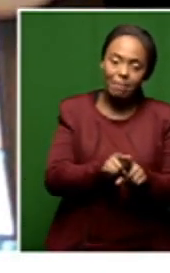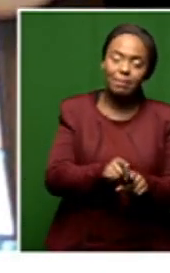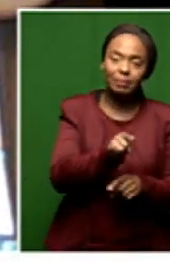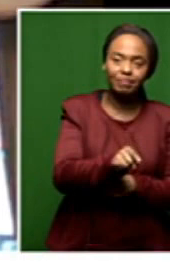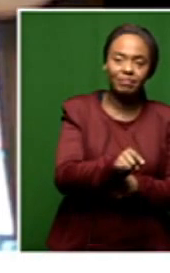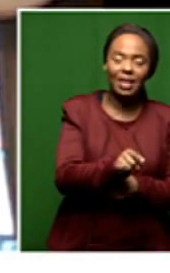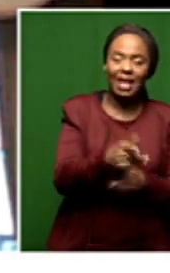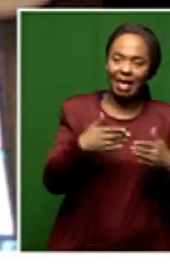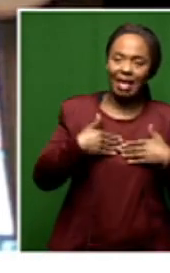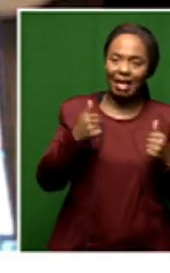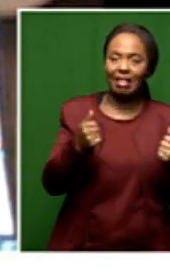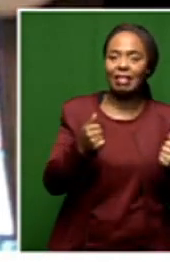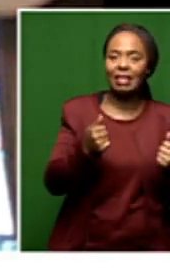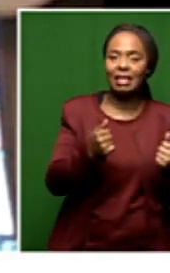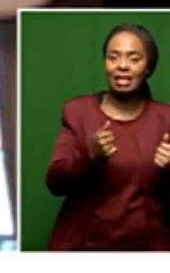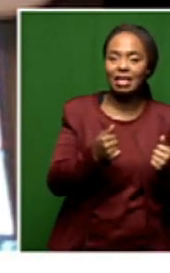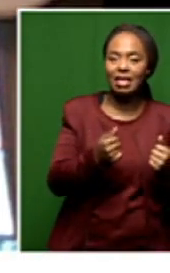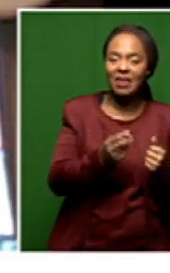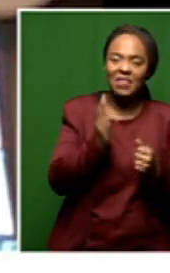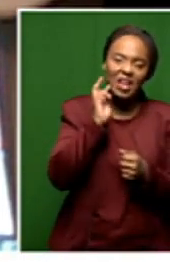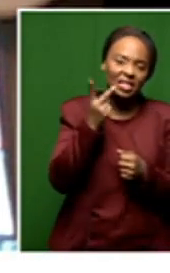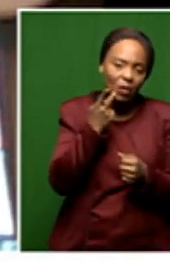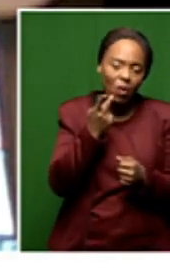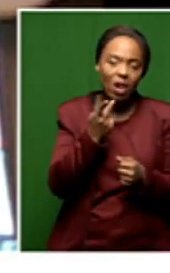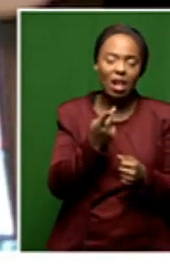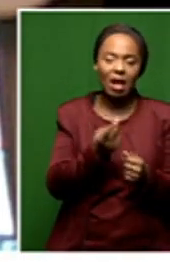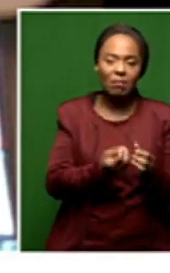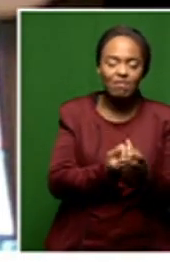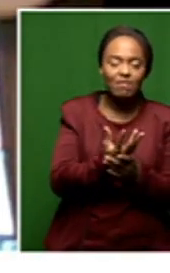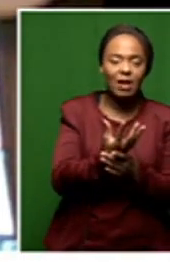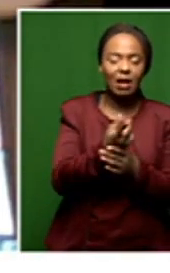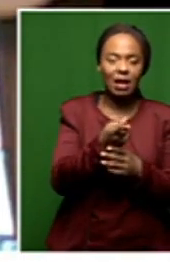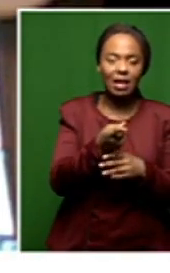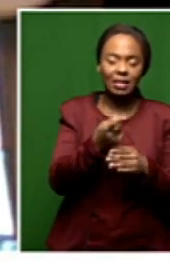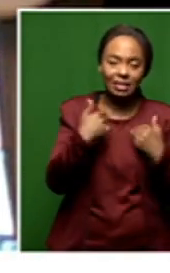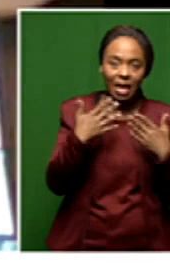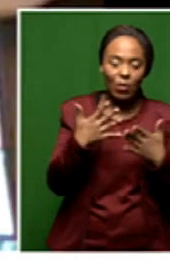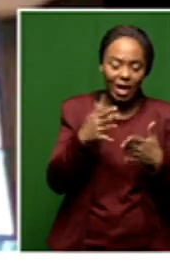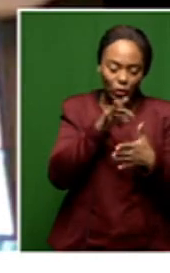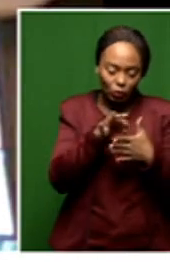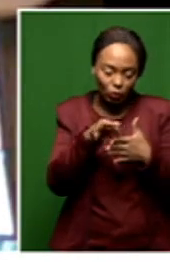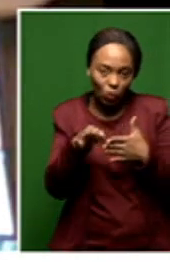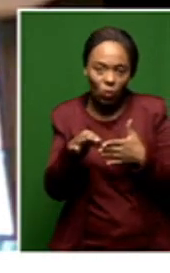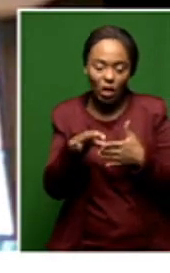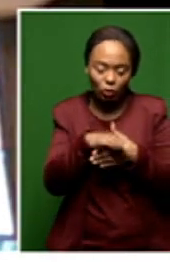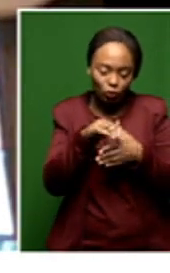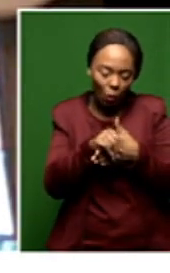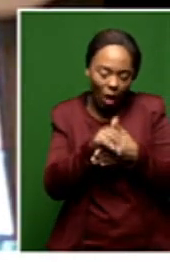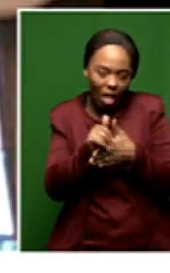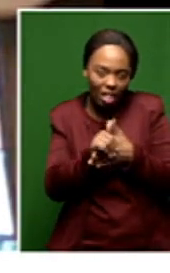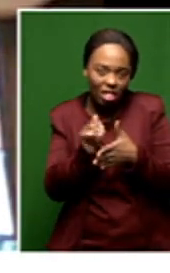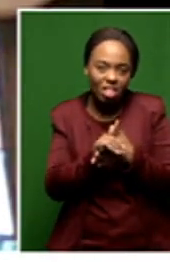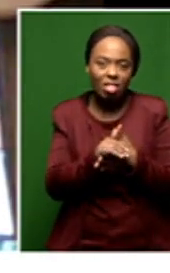a healthy garden, organic vegetable garden, all starts with the soil. Healthy soil equals healthy